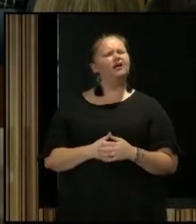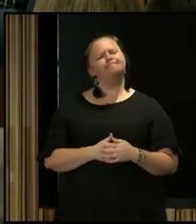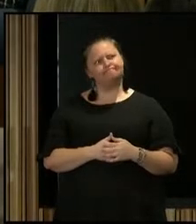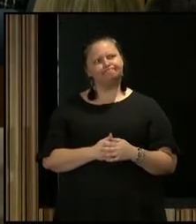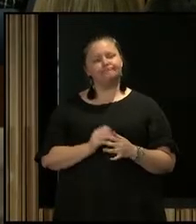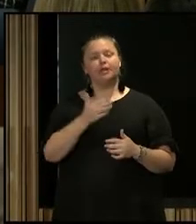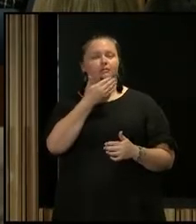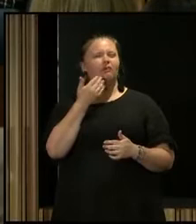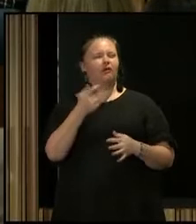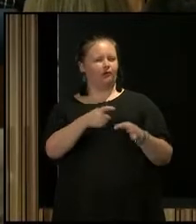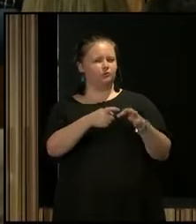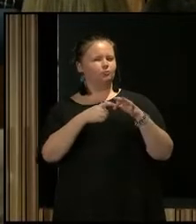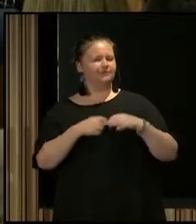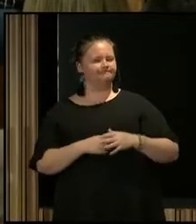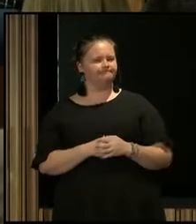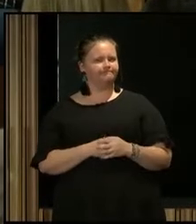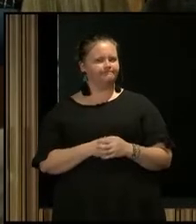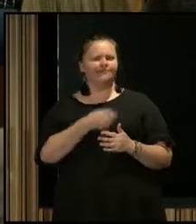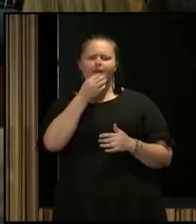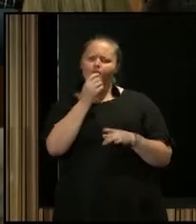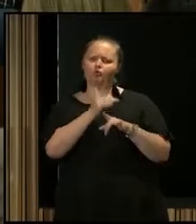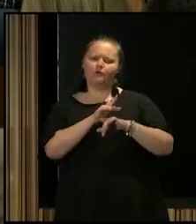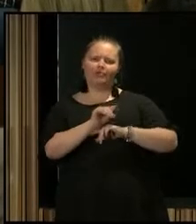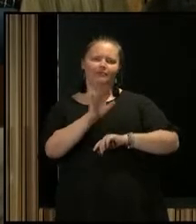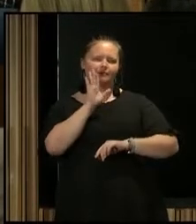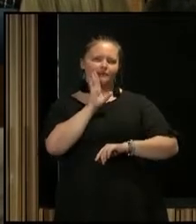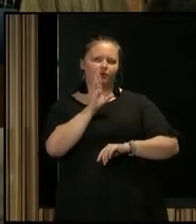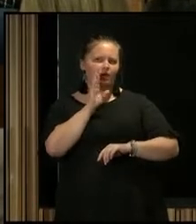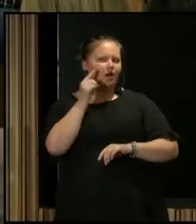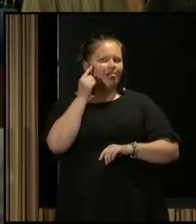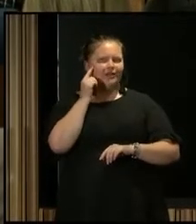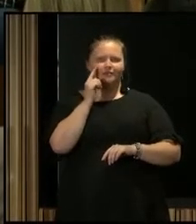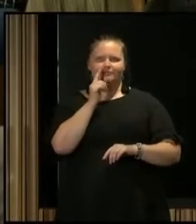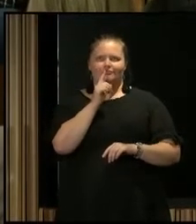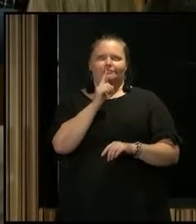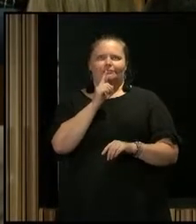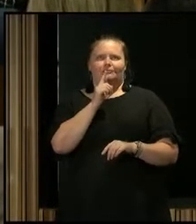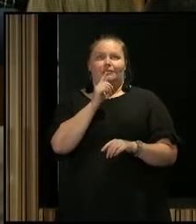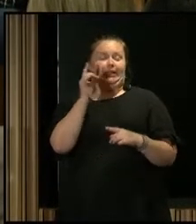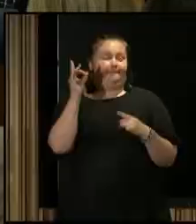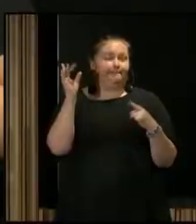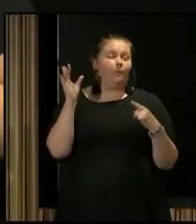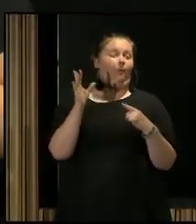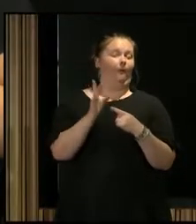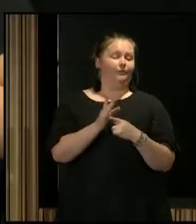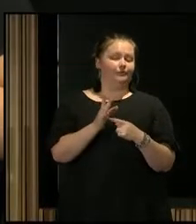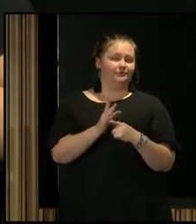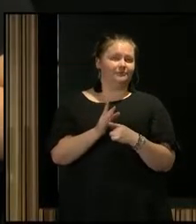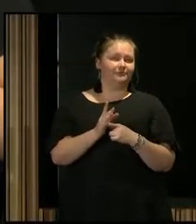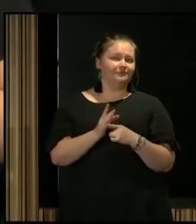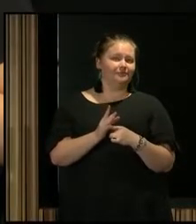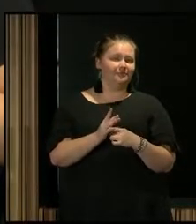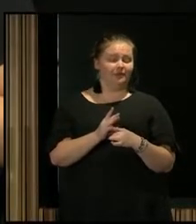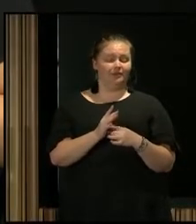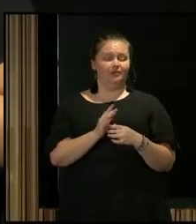question, and I kind of touched on it before, but I don't think you can overstate how effective it is